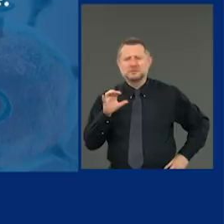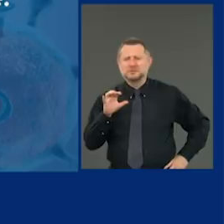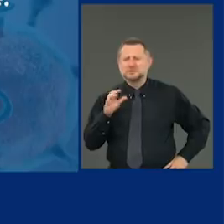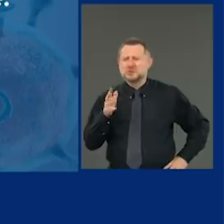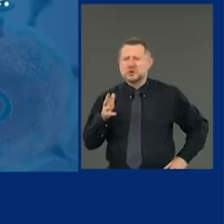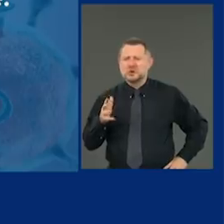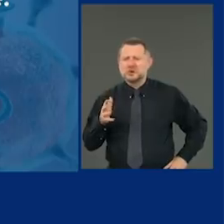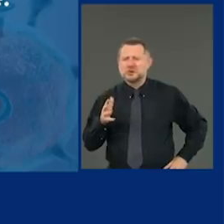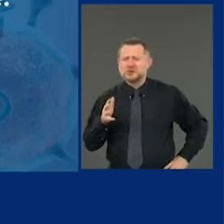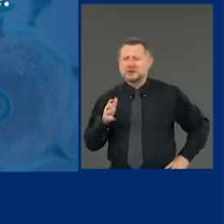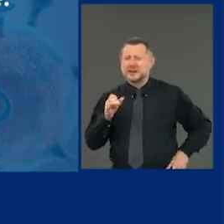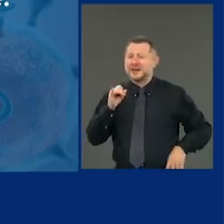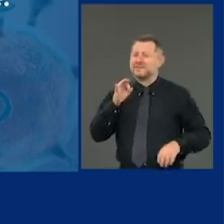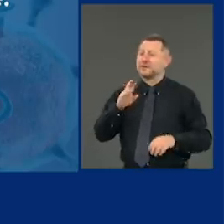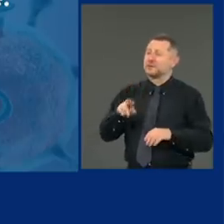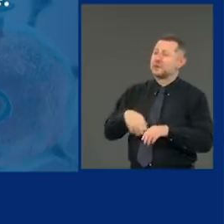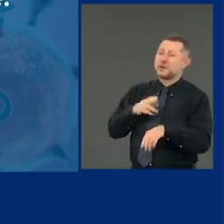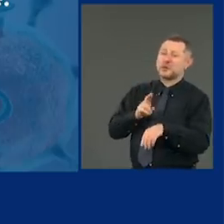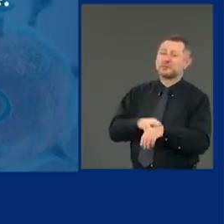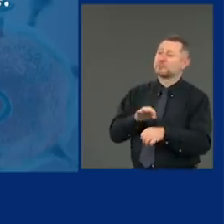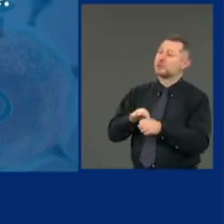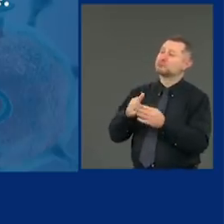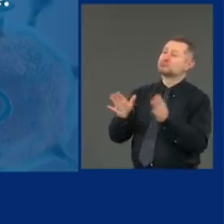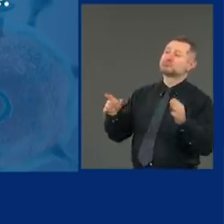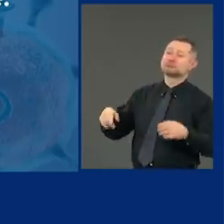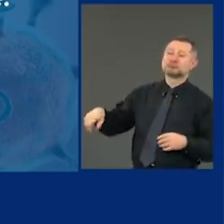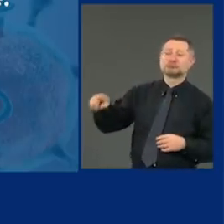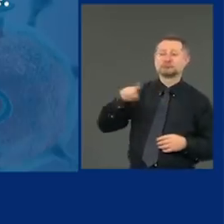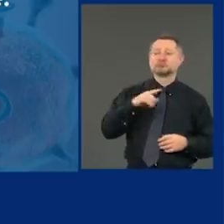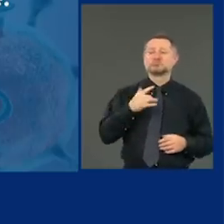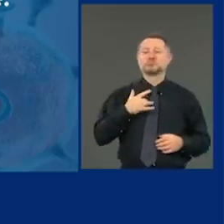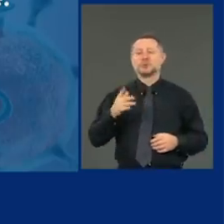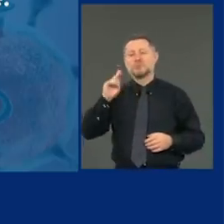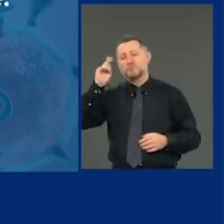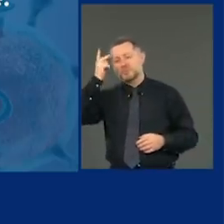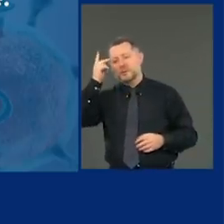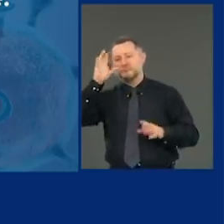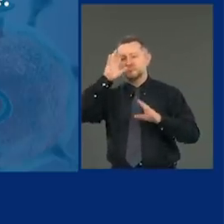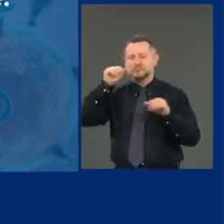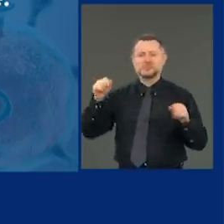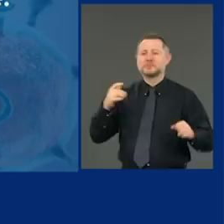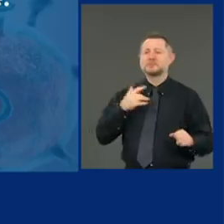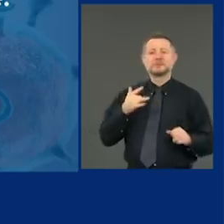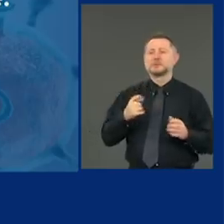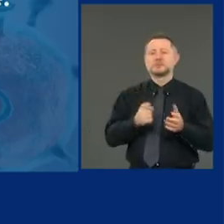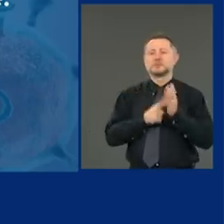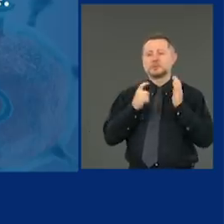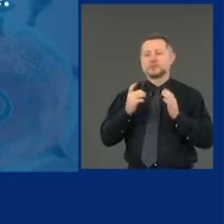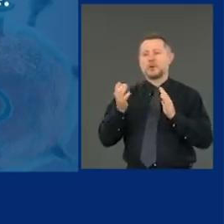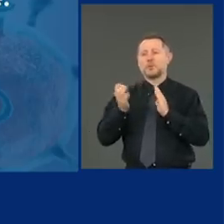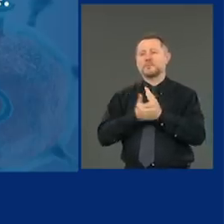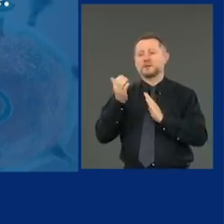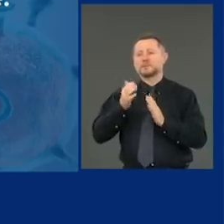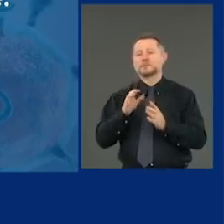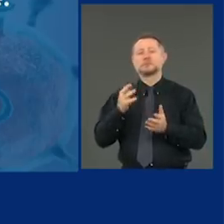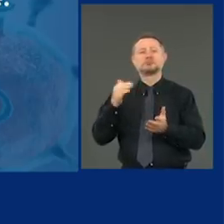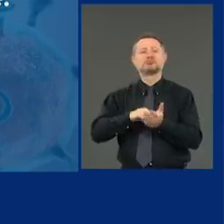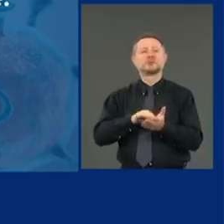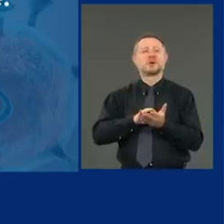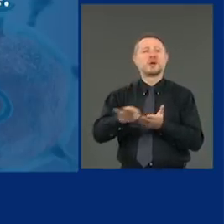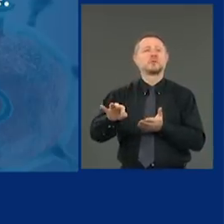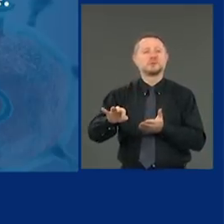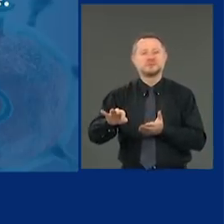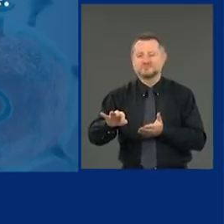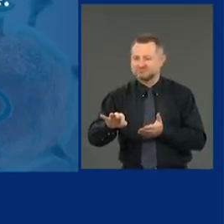was a normal election, would normally trigger an automatic recount, all right? It's that close. There's also an issue with this